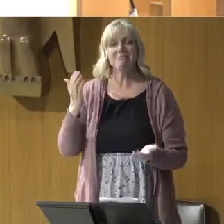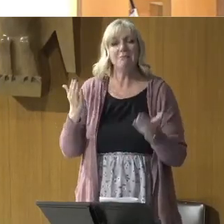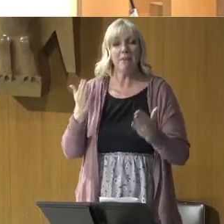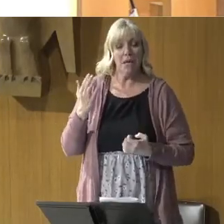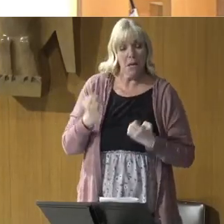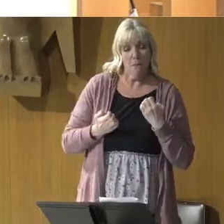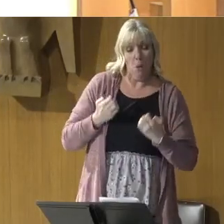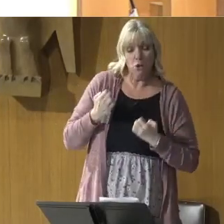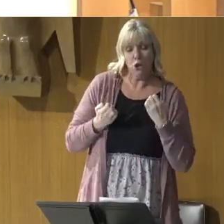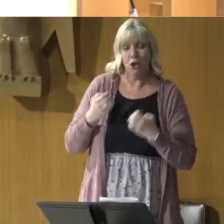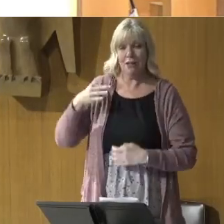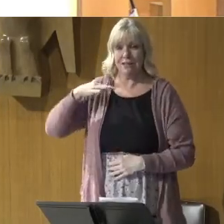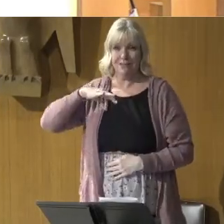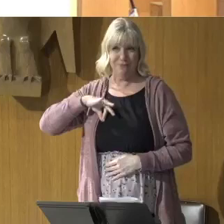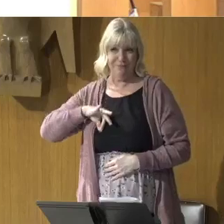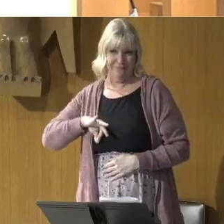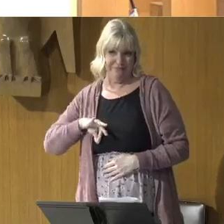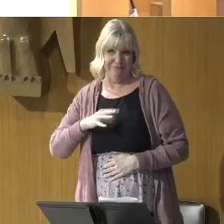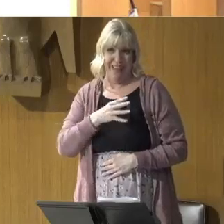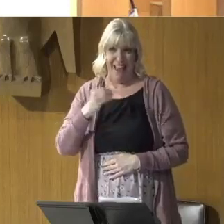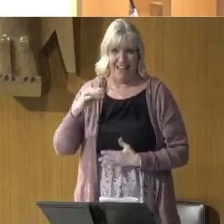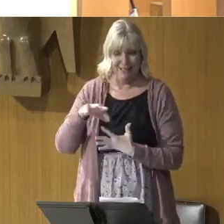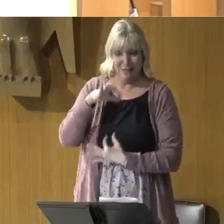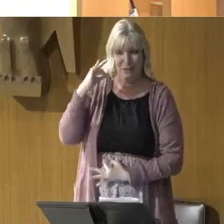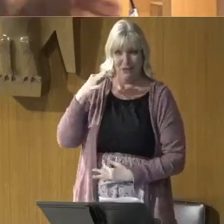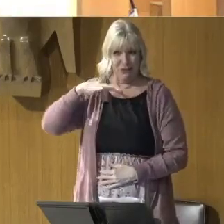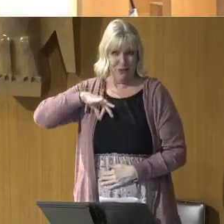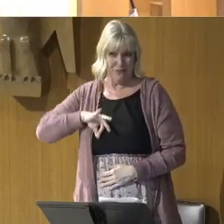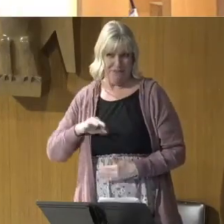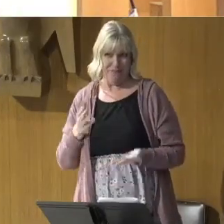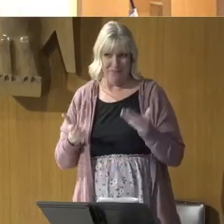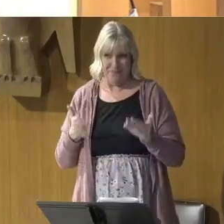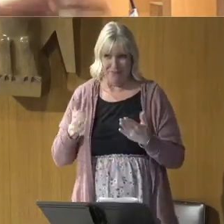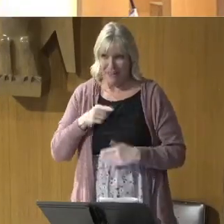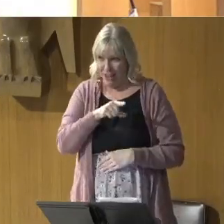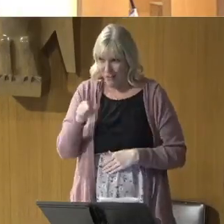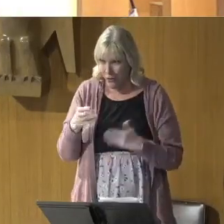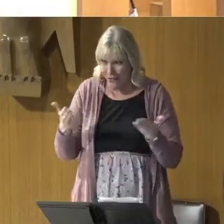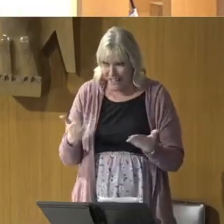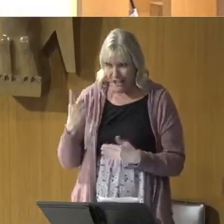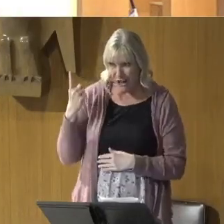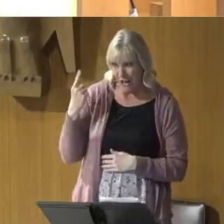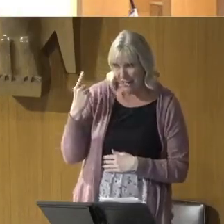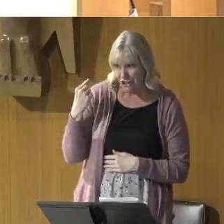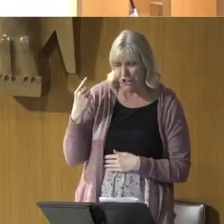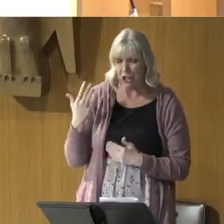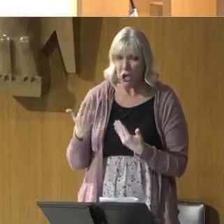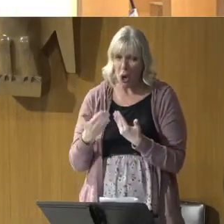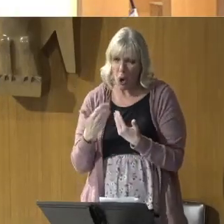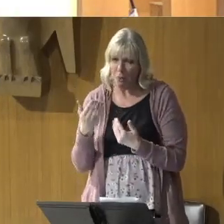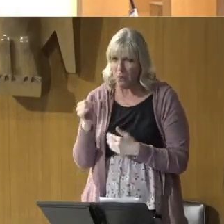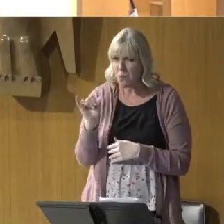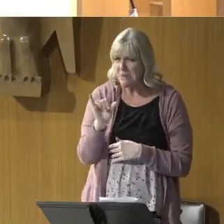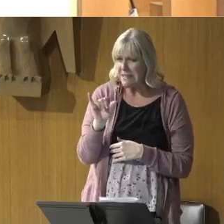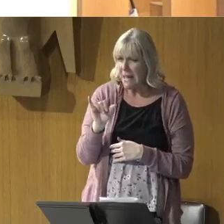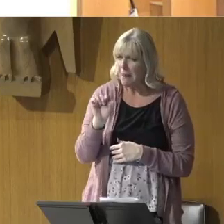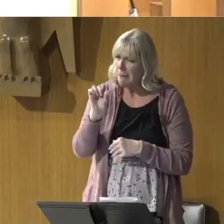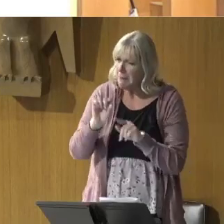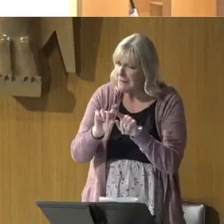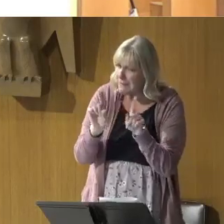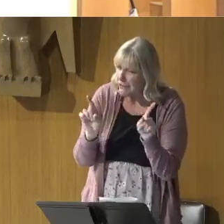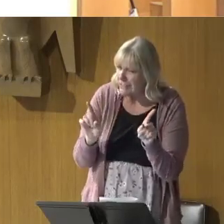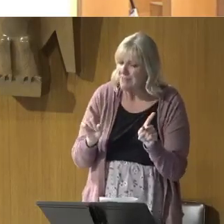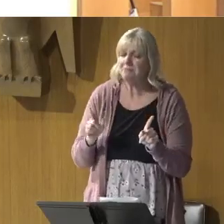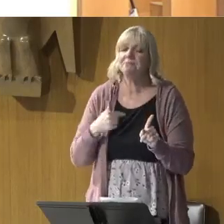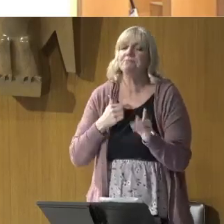spiritual payoff this evening. So if you were here for last year's Maundy Thursday service it's going to be similar to that but a little different. So